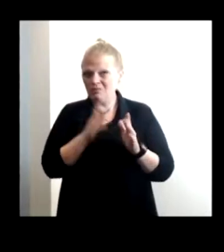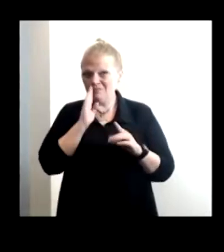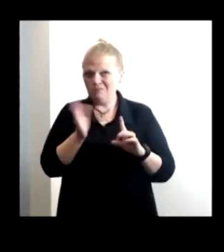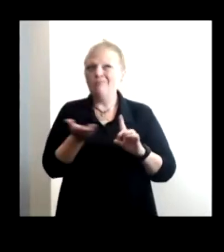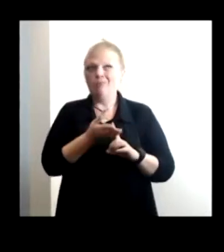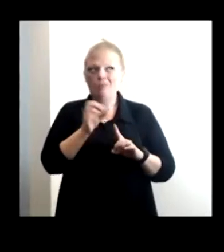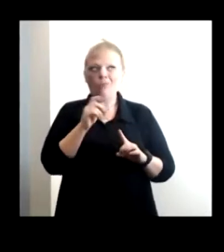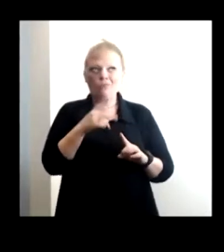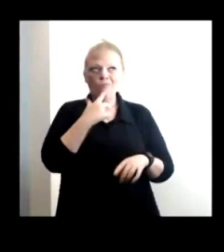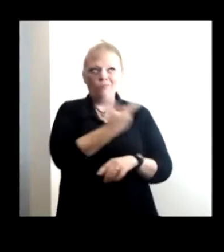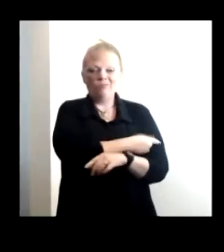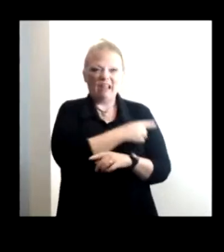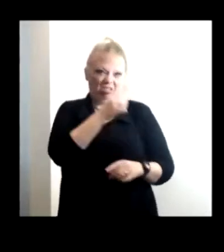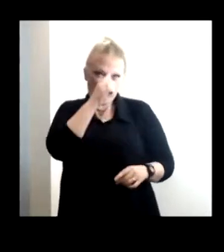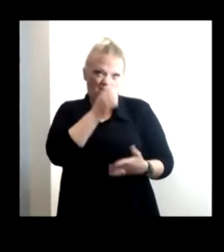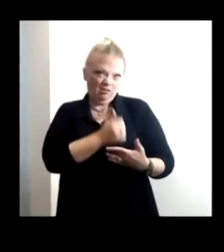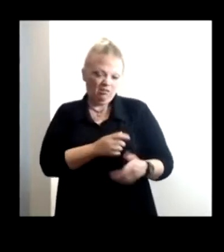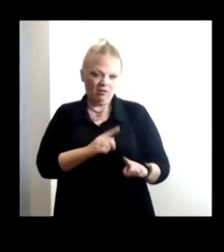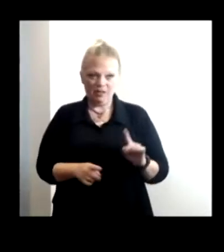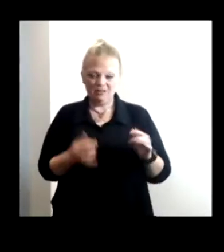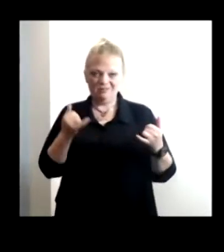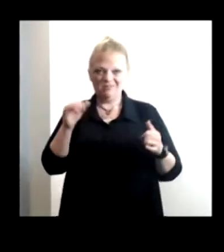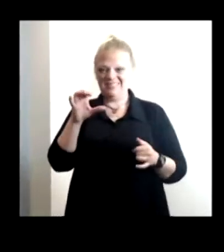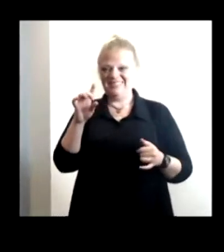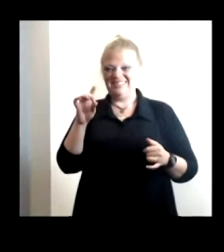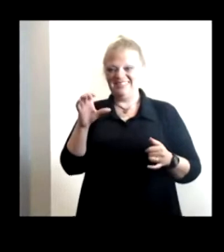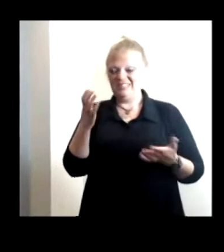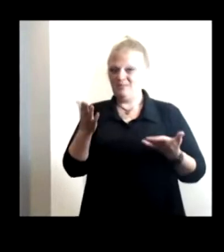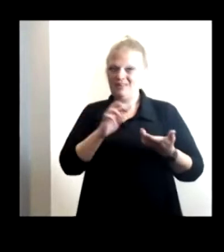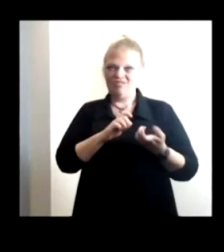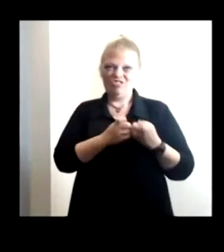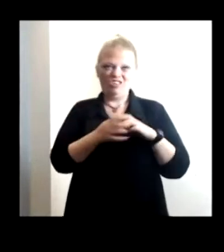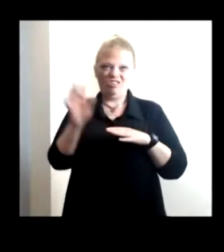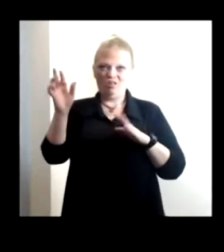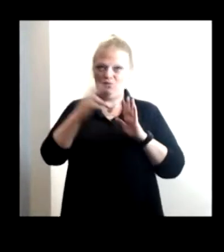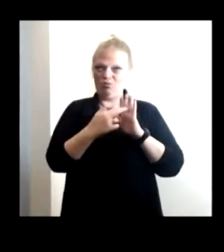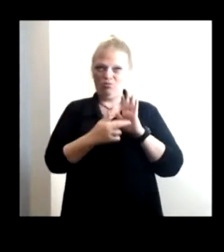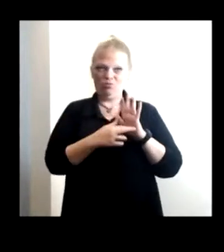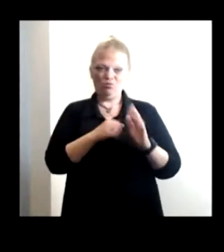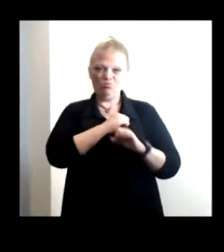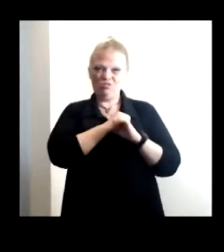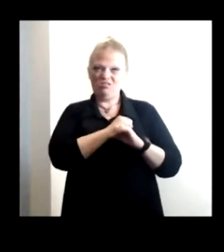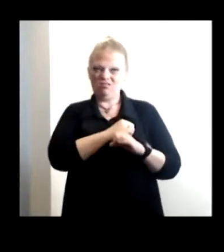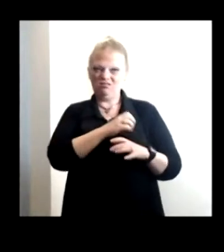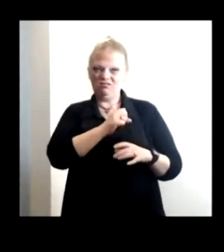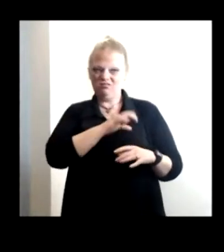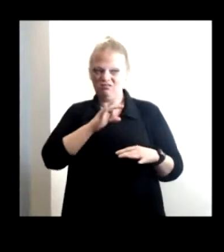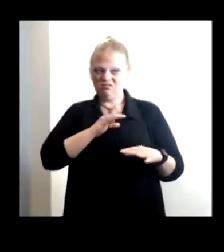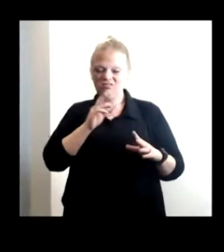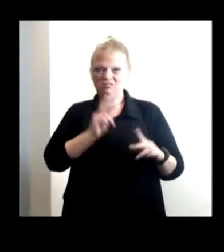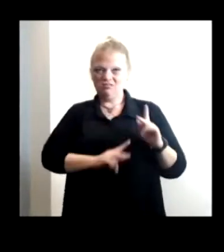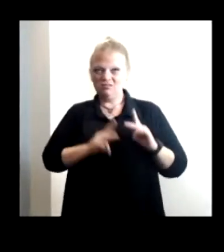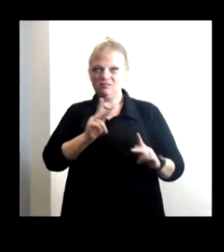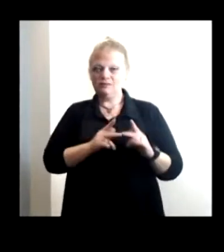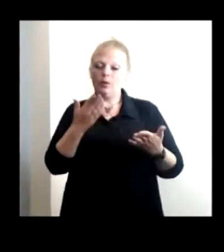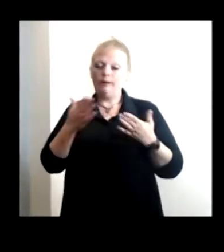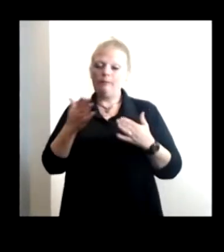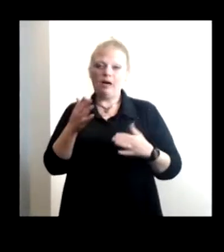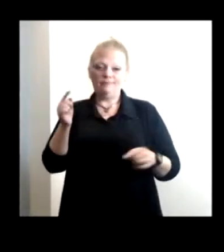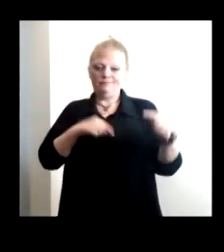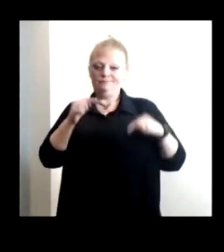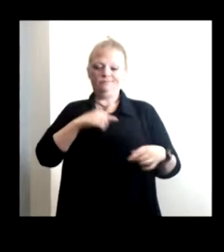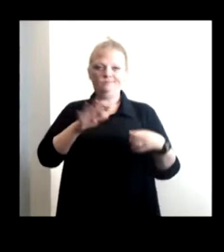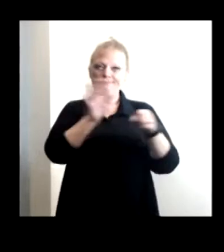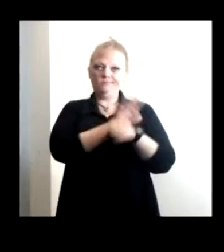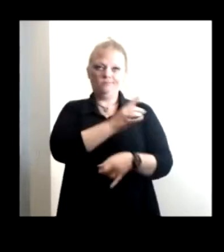vaccinated. I think it did, but now that the CDC may change its rules to protect our employees and the public, we may go back to full